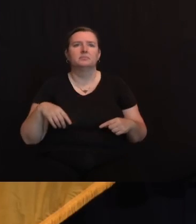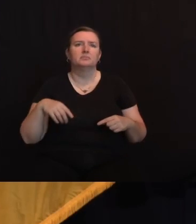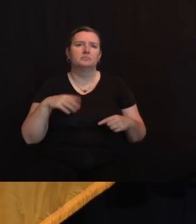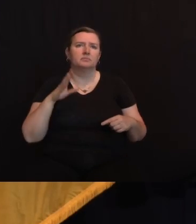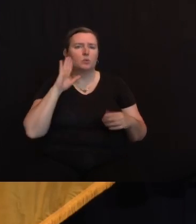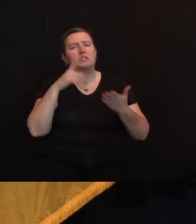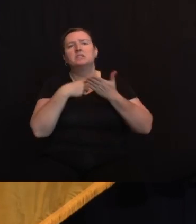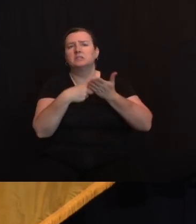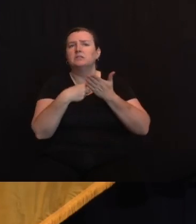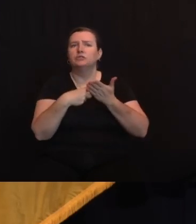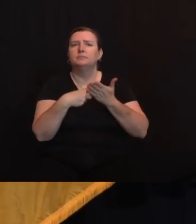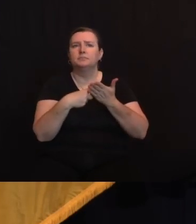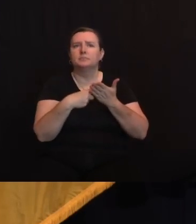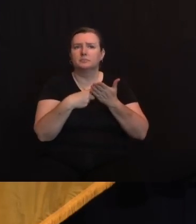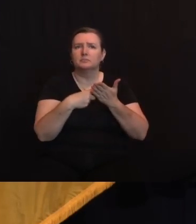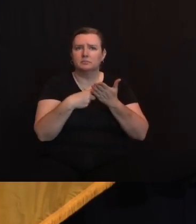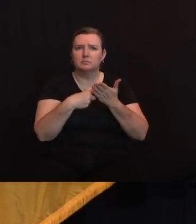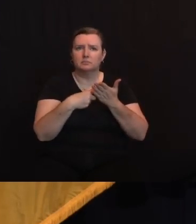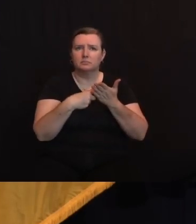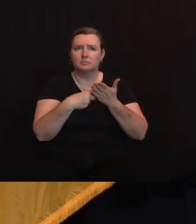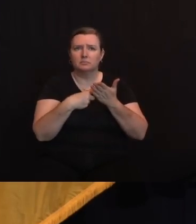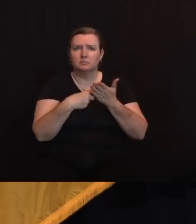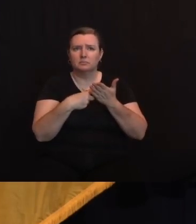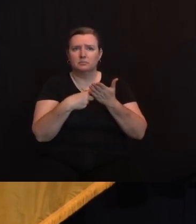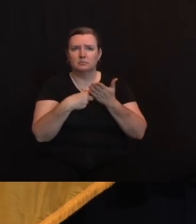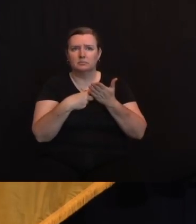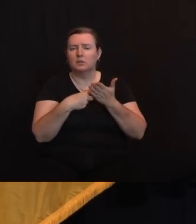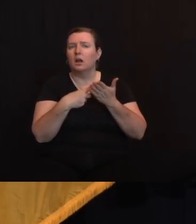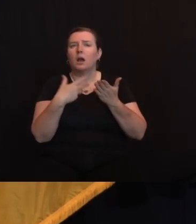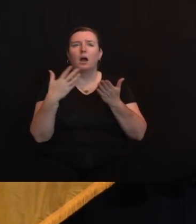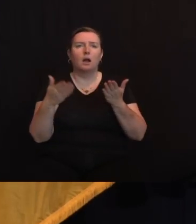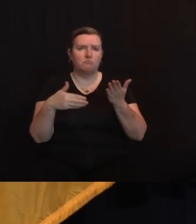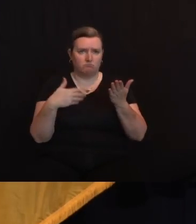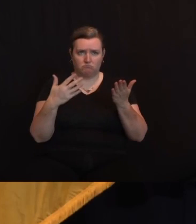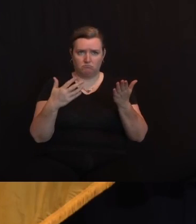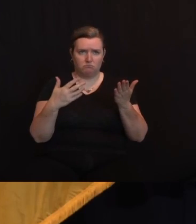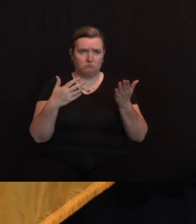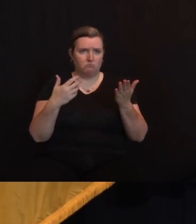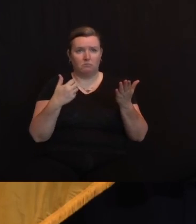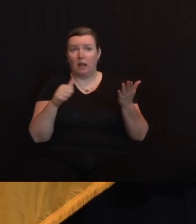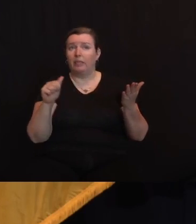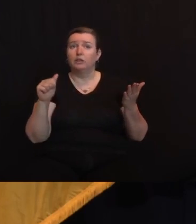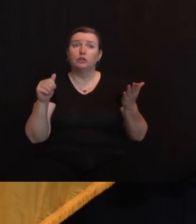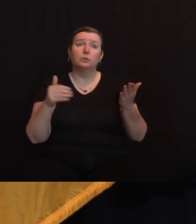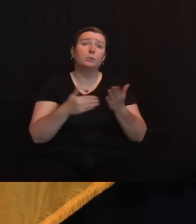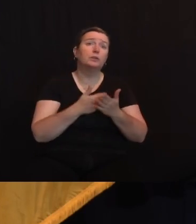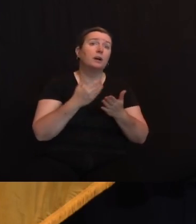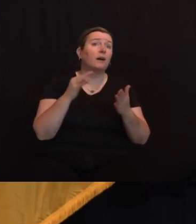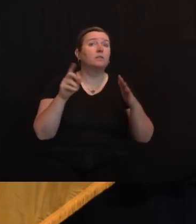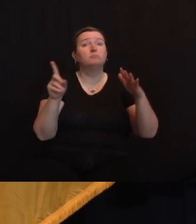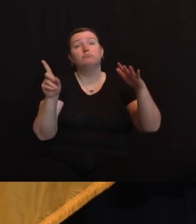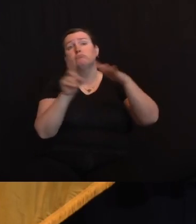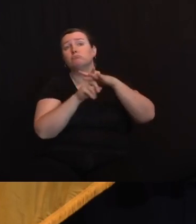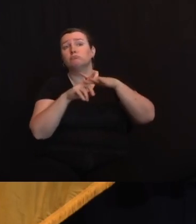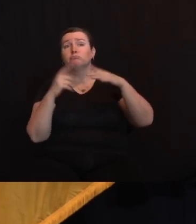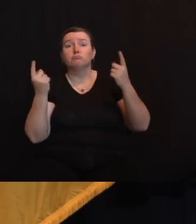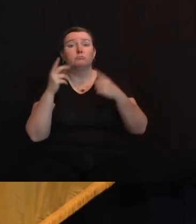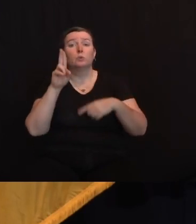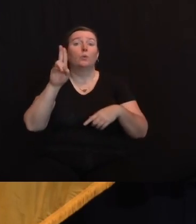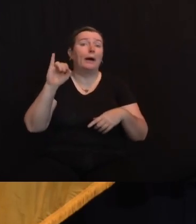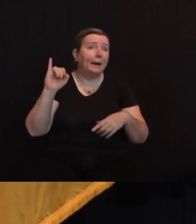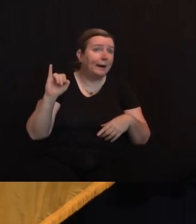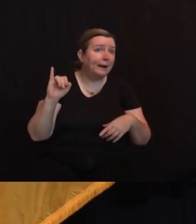likely in addition to the reason why we're gathering tomorrow, anything new on unemployment and anything new on the COVID overnight numbers,